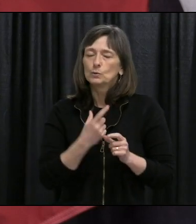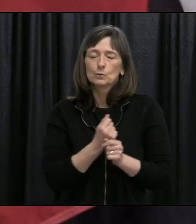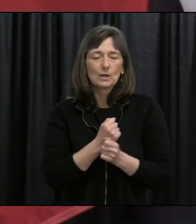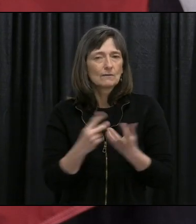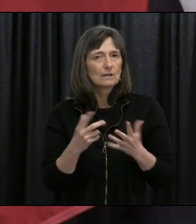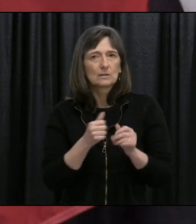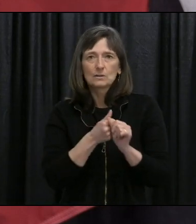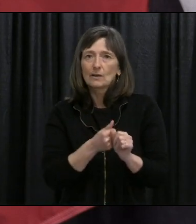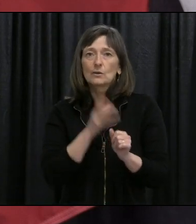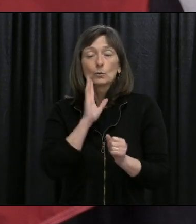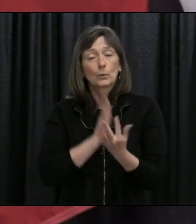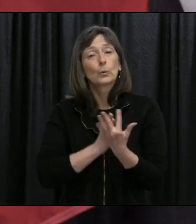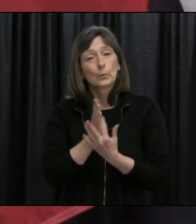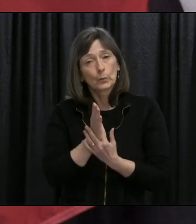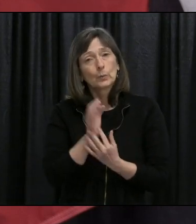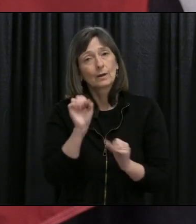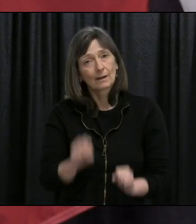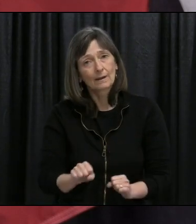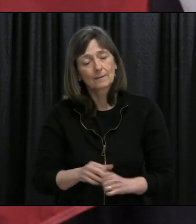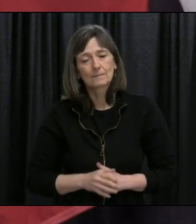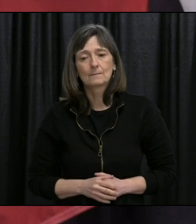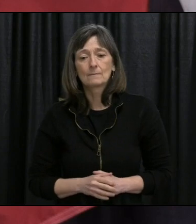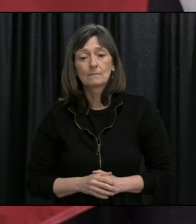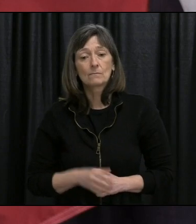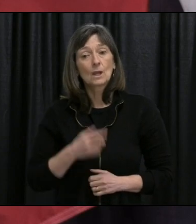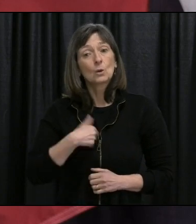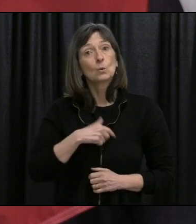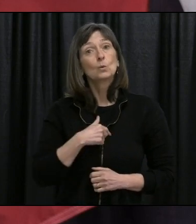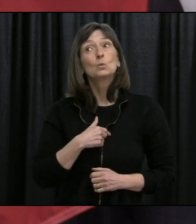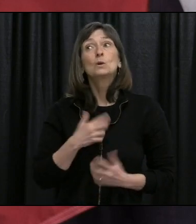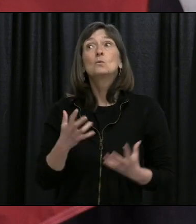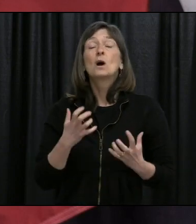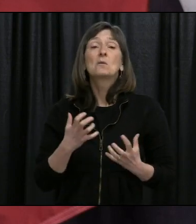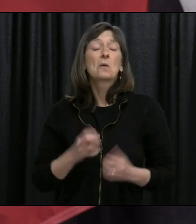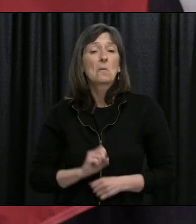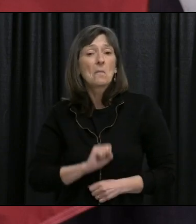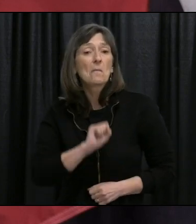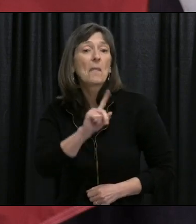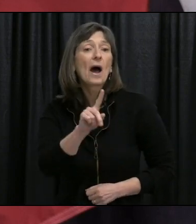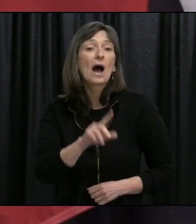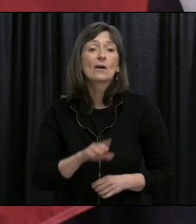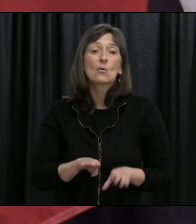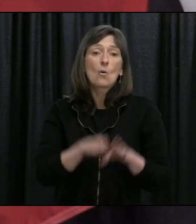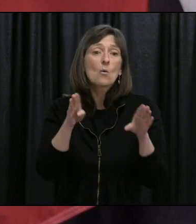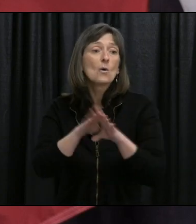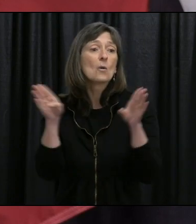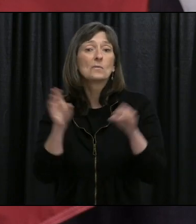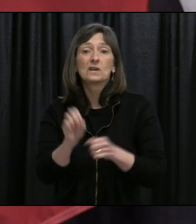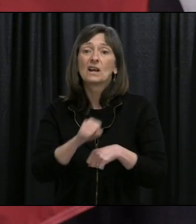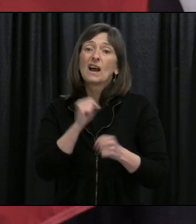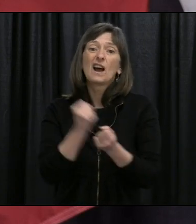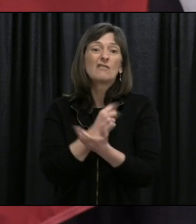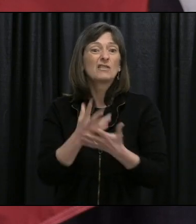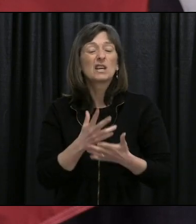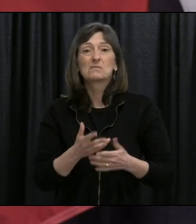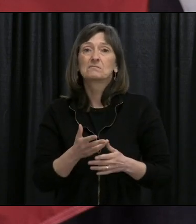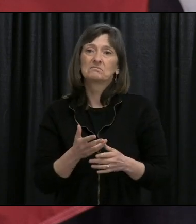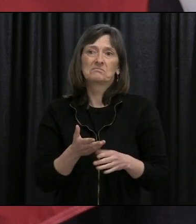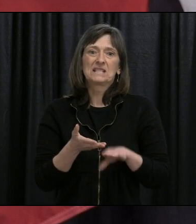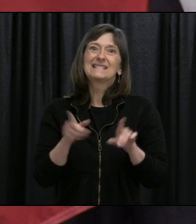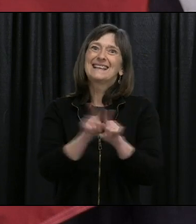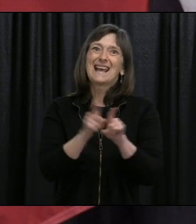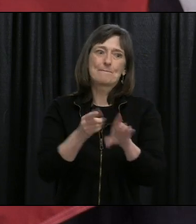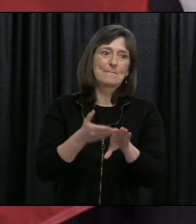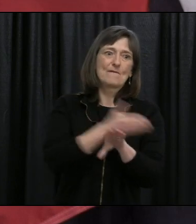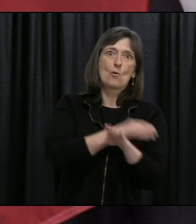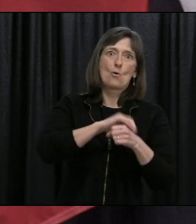this. We are not prepared to risk people's lives for the sake of going back to what once was a normal way of life